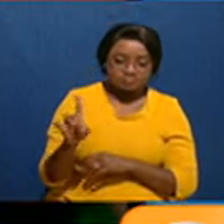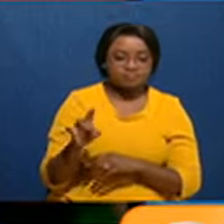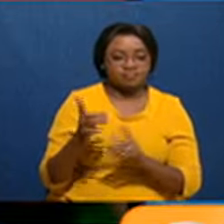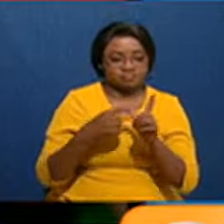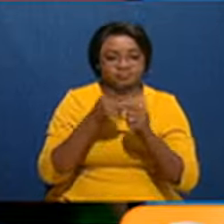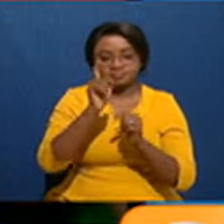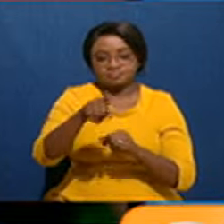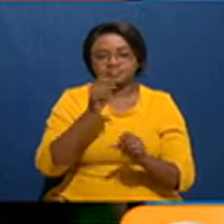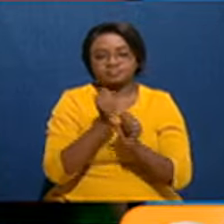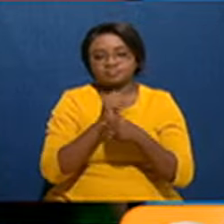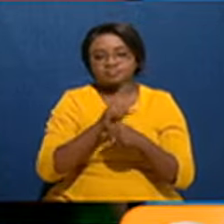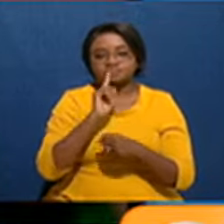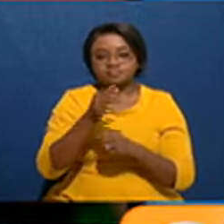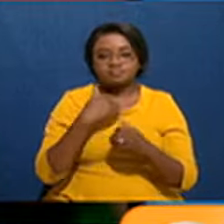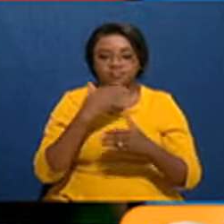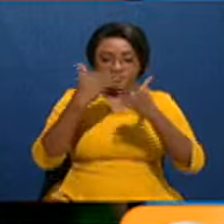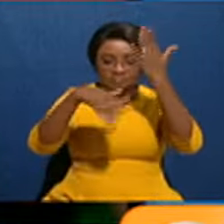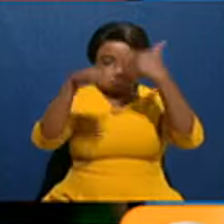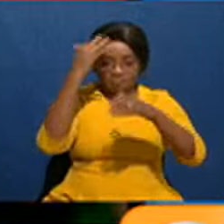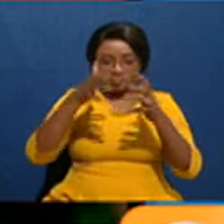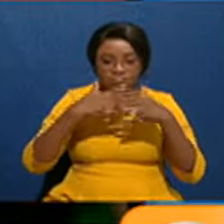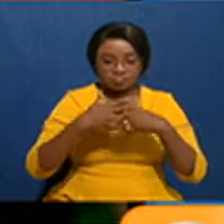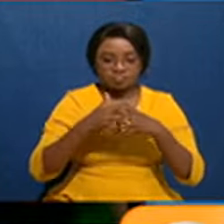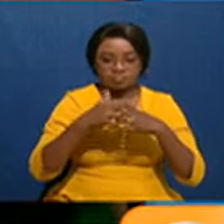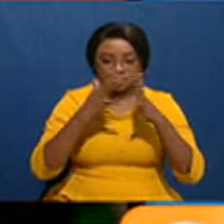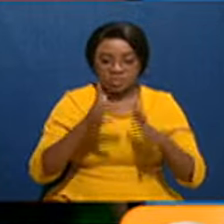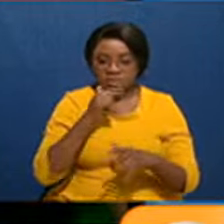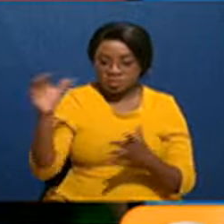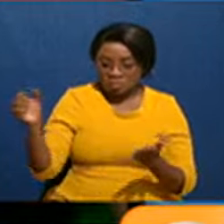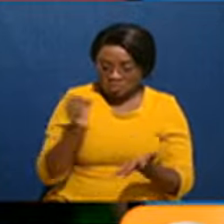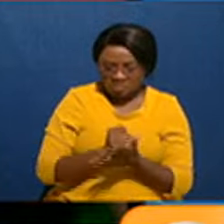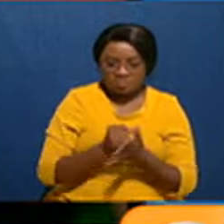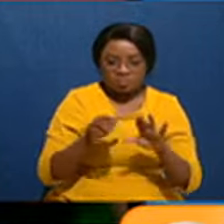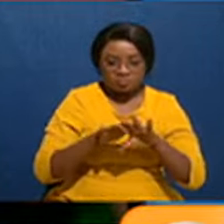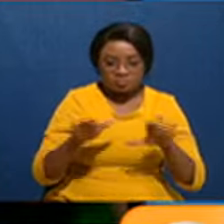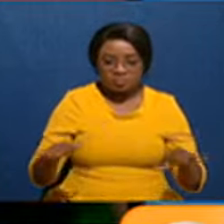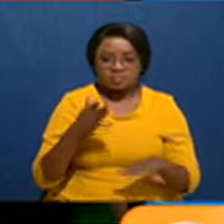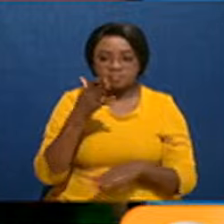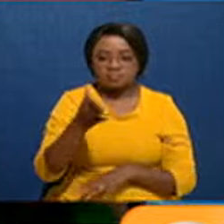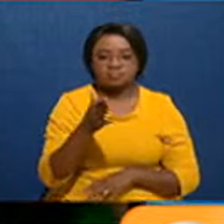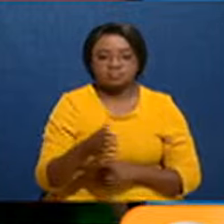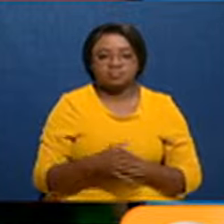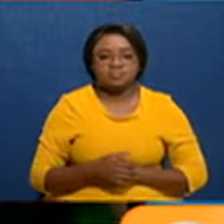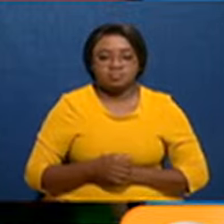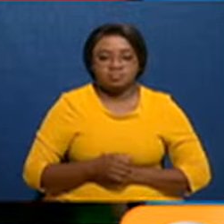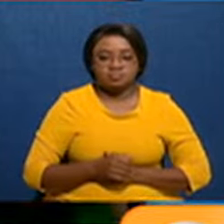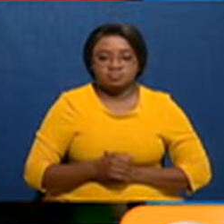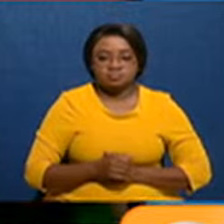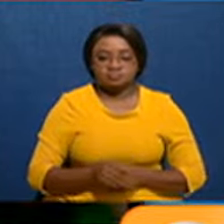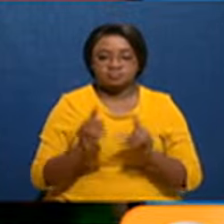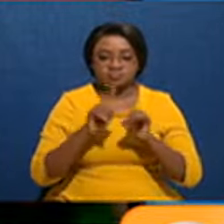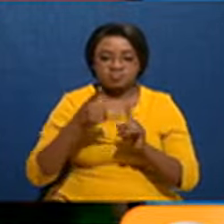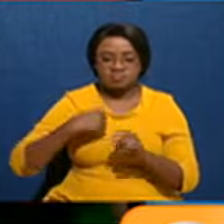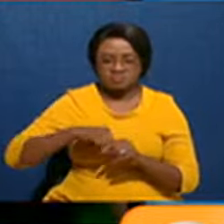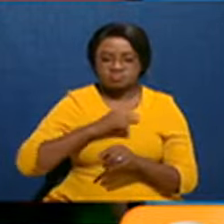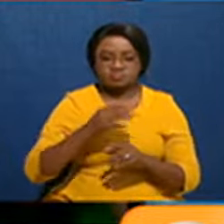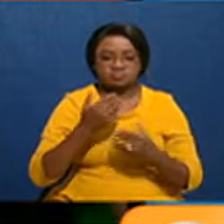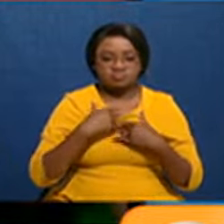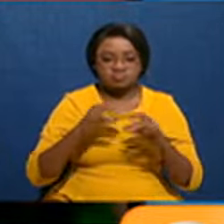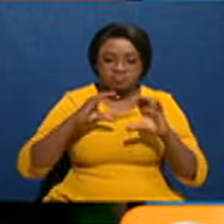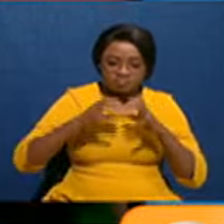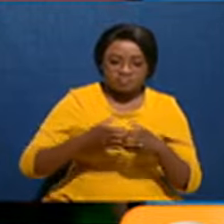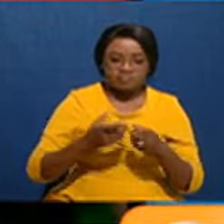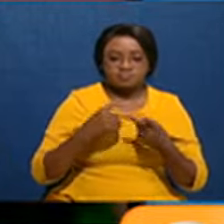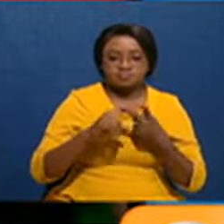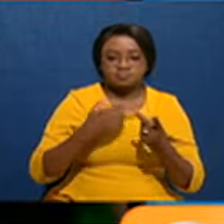engineer or a professional engineer permanently employed there. We run hospitals. Okay. We run law firms. Mm-hmm.